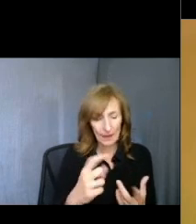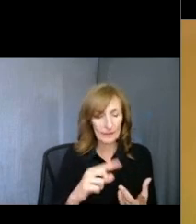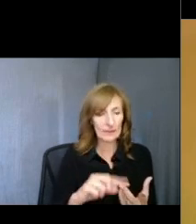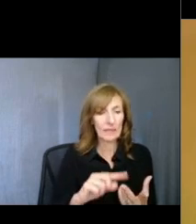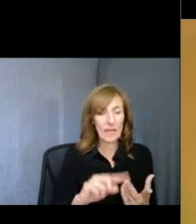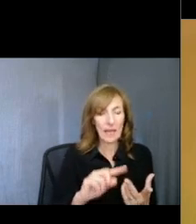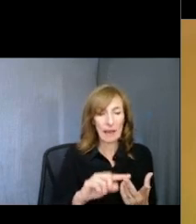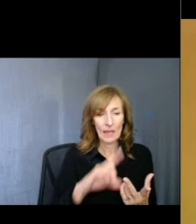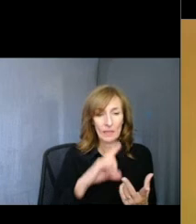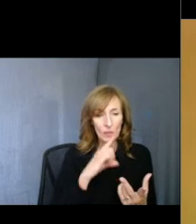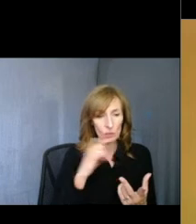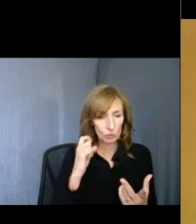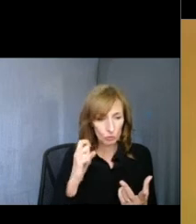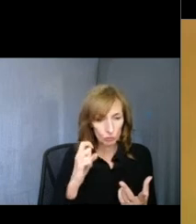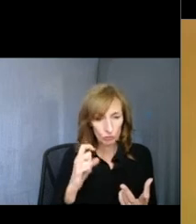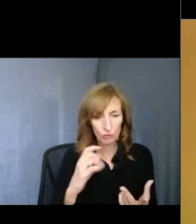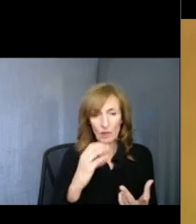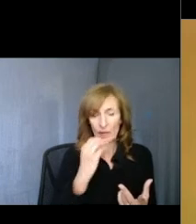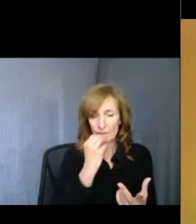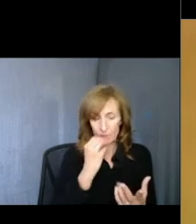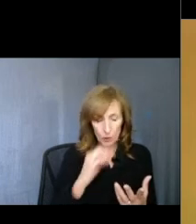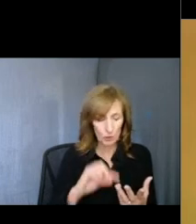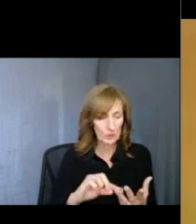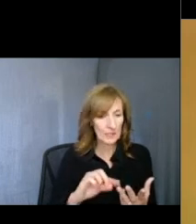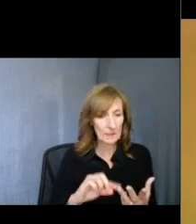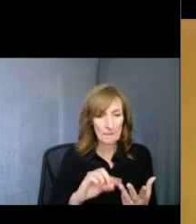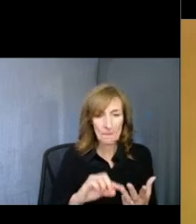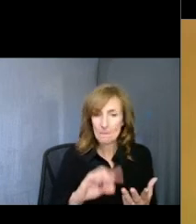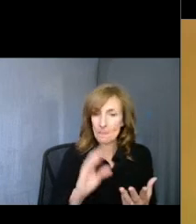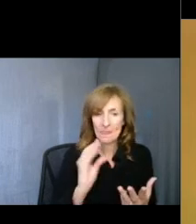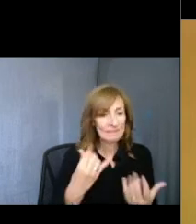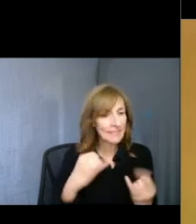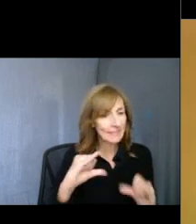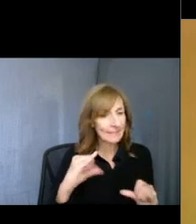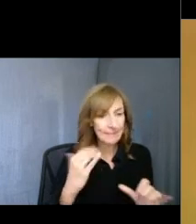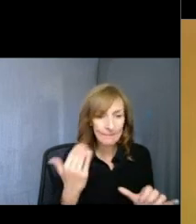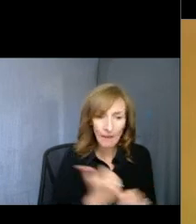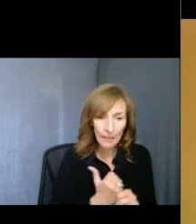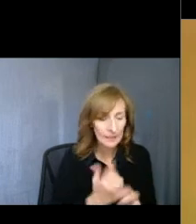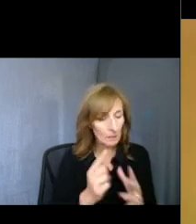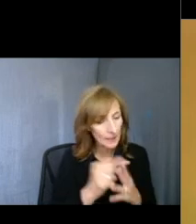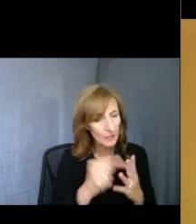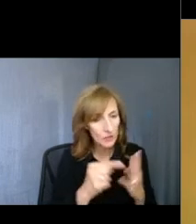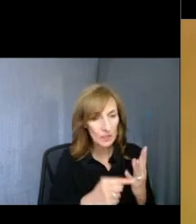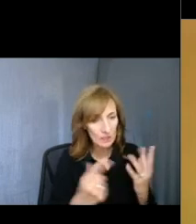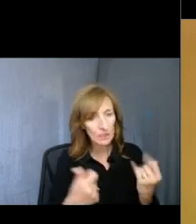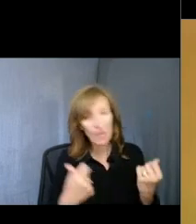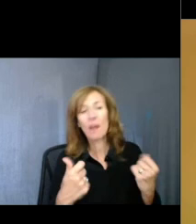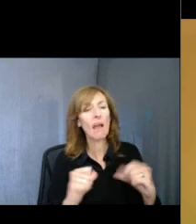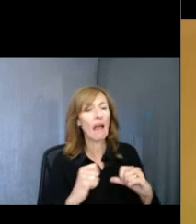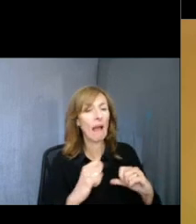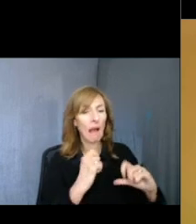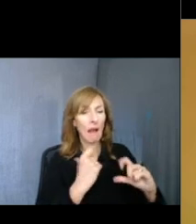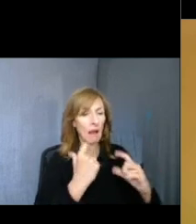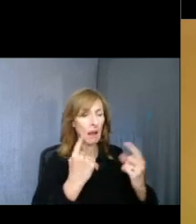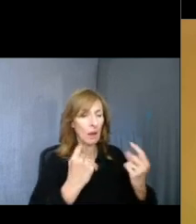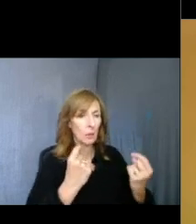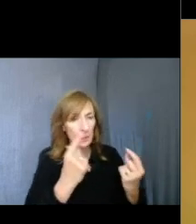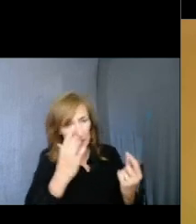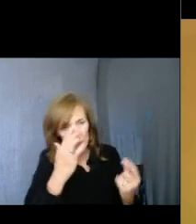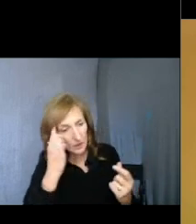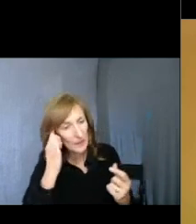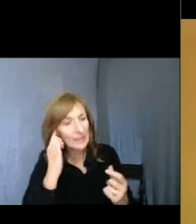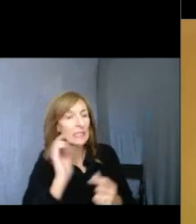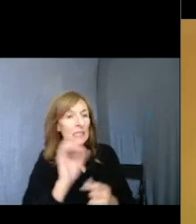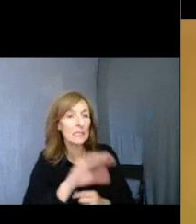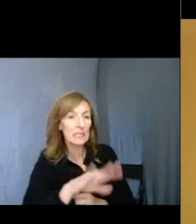daily, and he still has constipation. No blockages have been found. How does one combat that with kidney disease? That would be